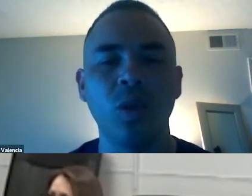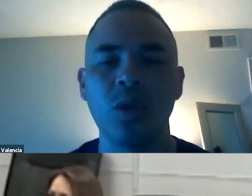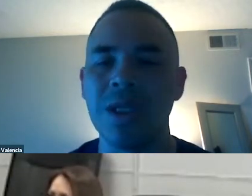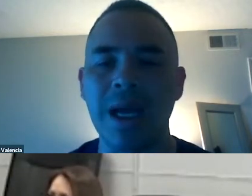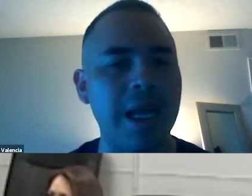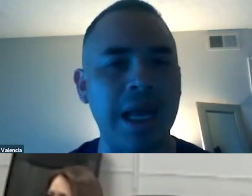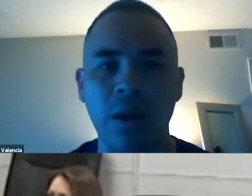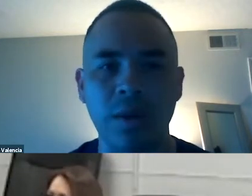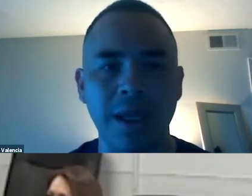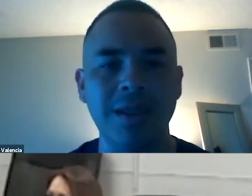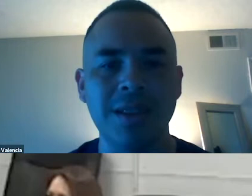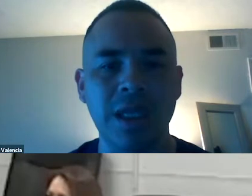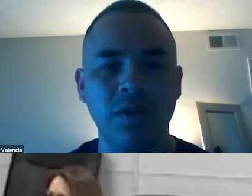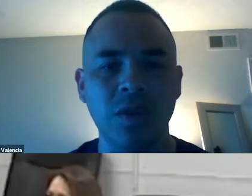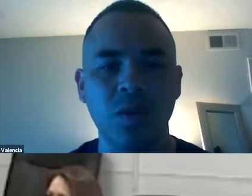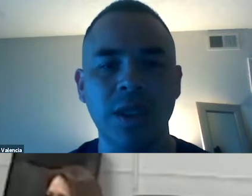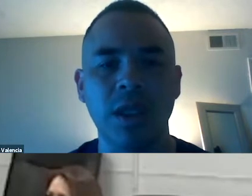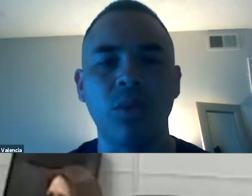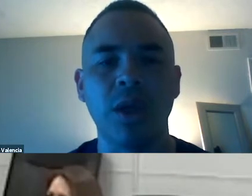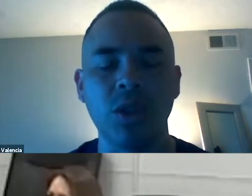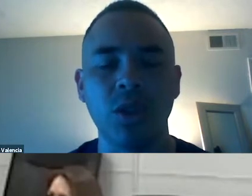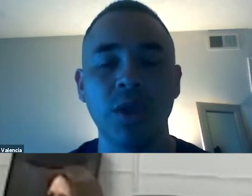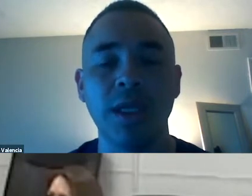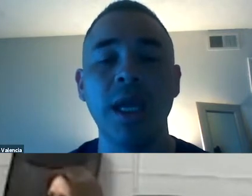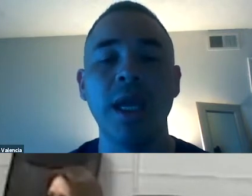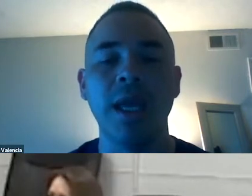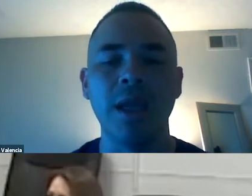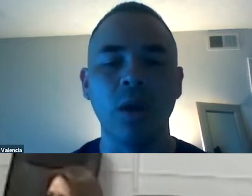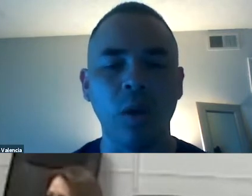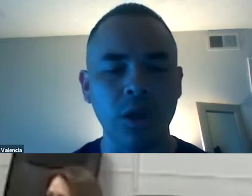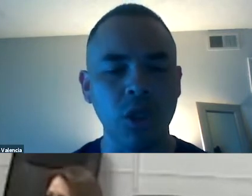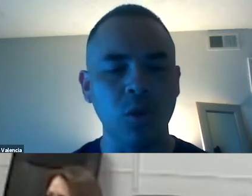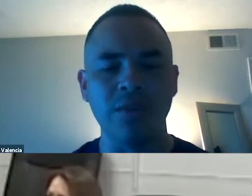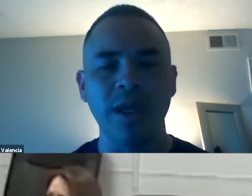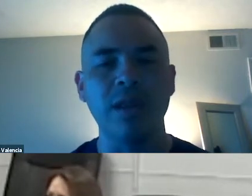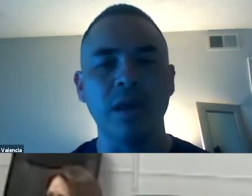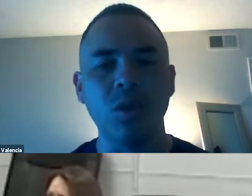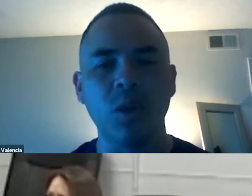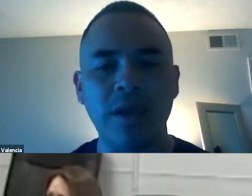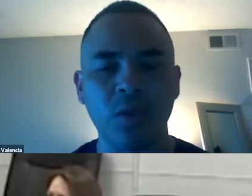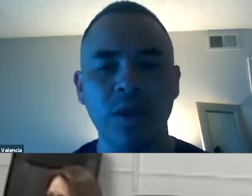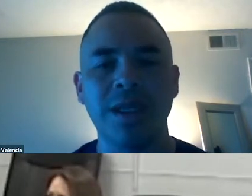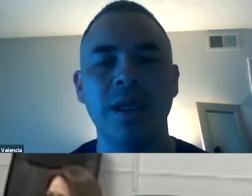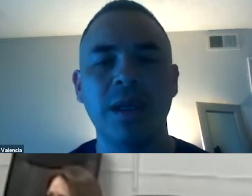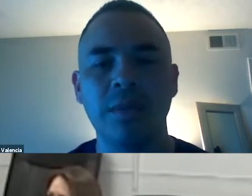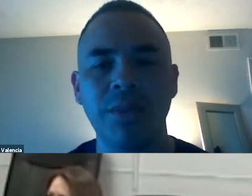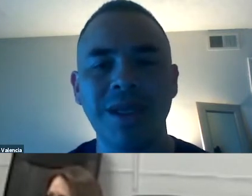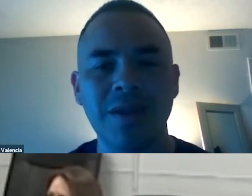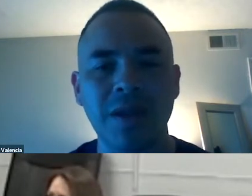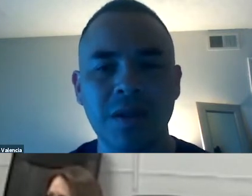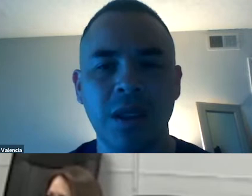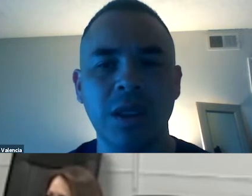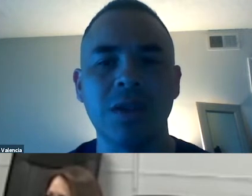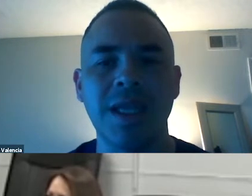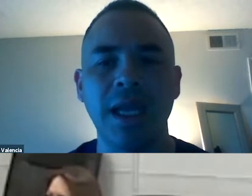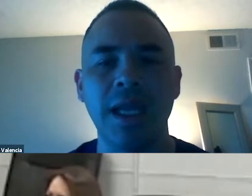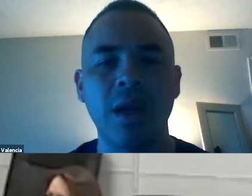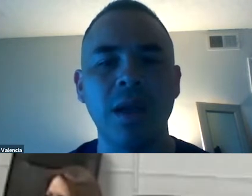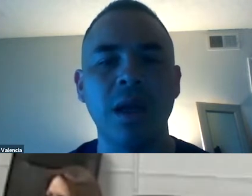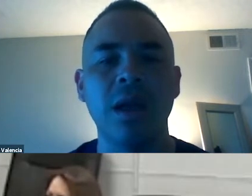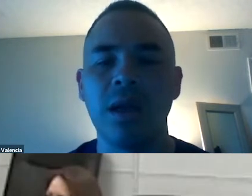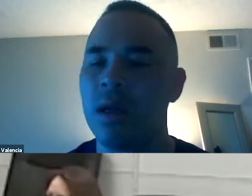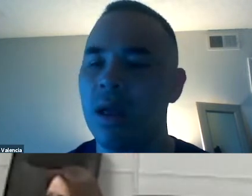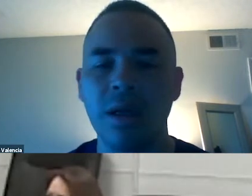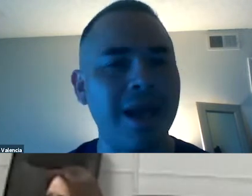that reason, we do not allow any cell phones within our production unit. And all our USB thumb drives within the PCs in our